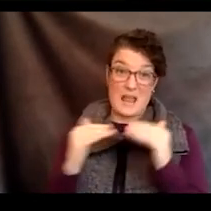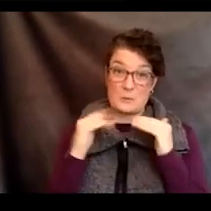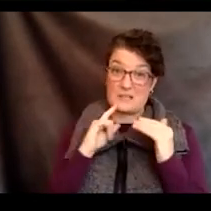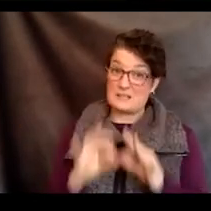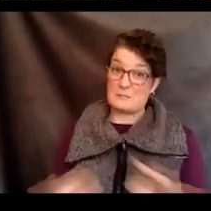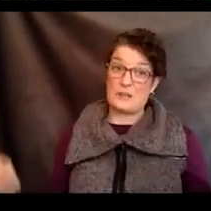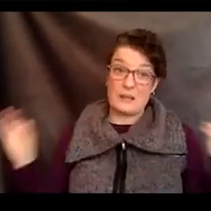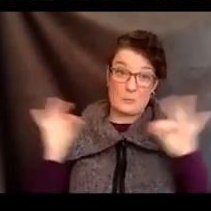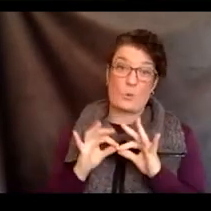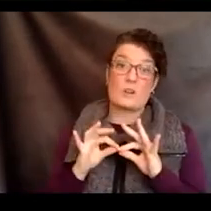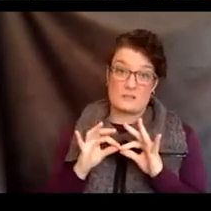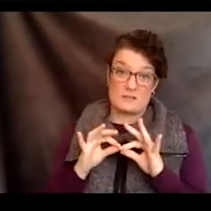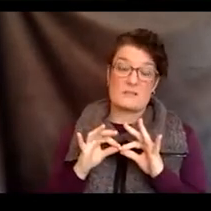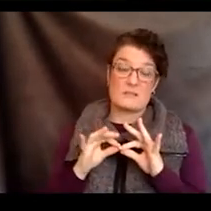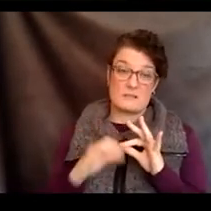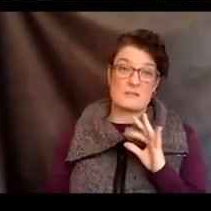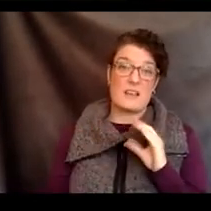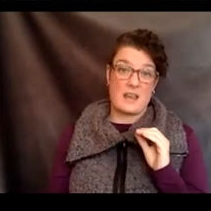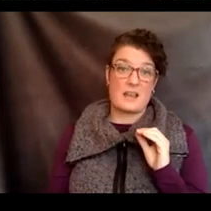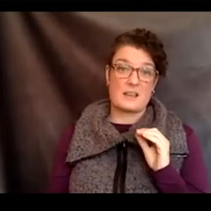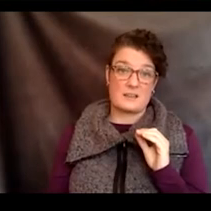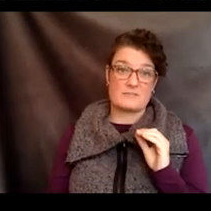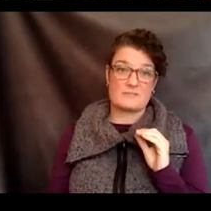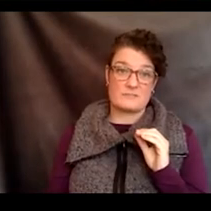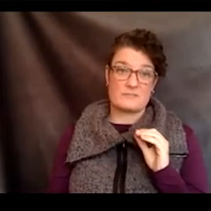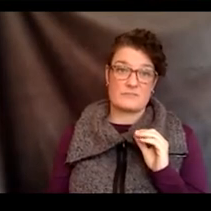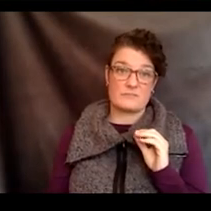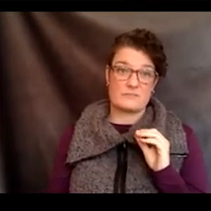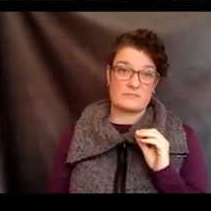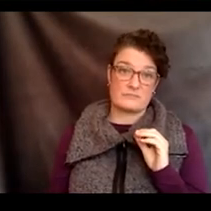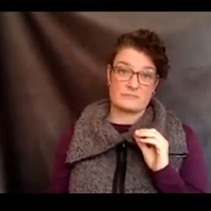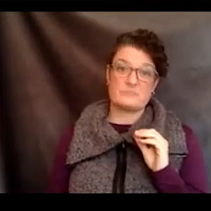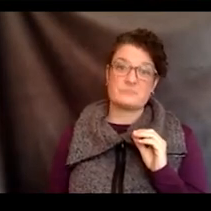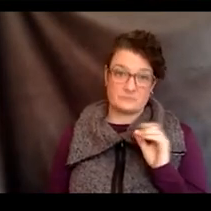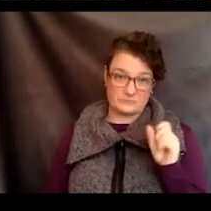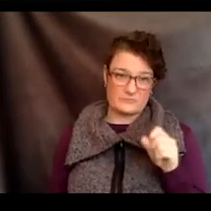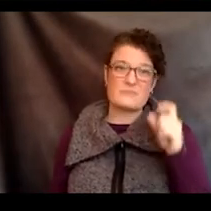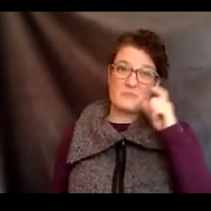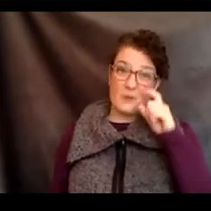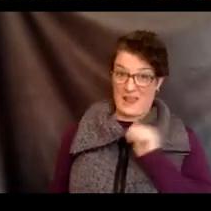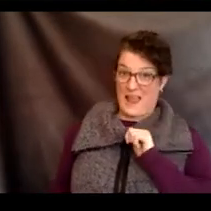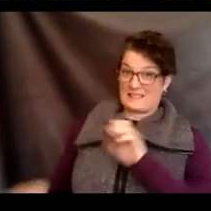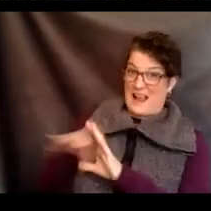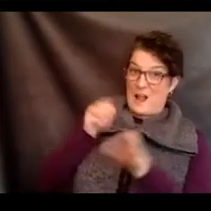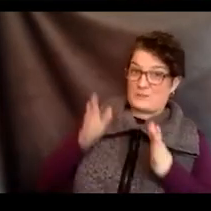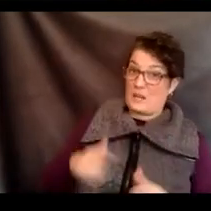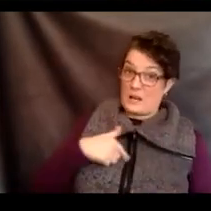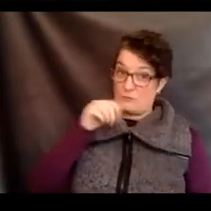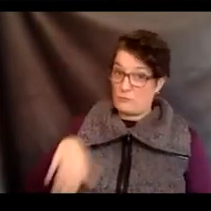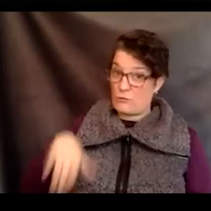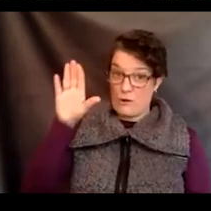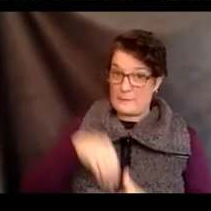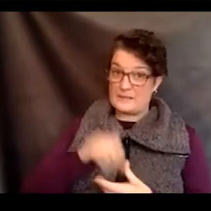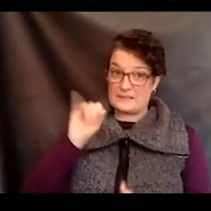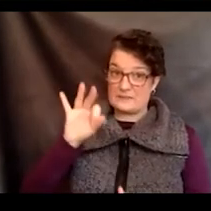important. And I have noticed as an outsider, I didn't grow up in San